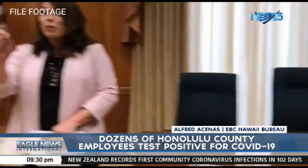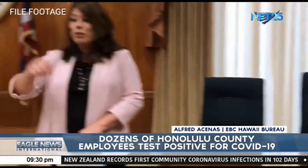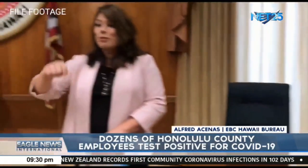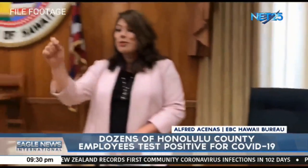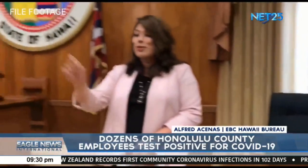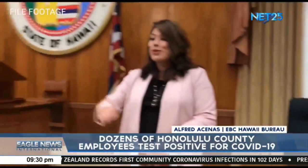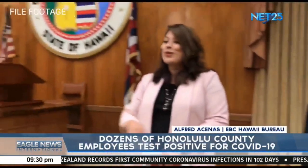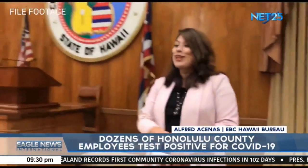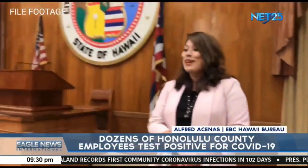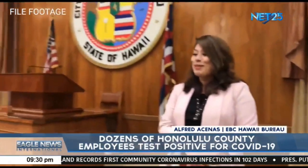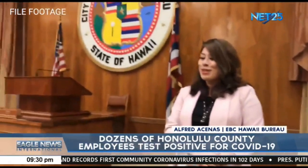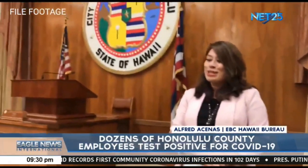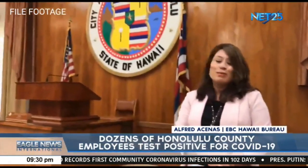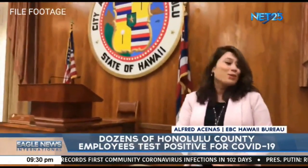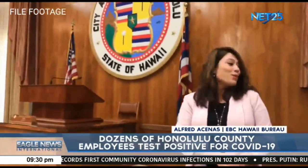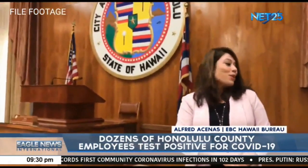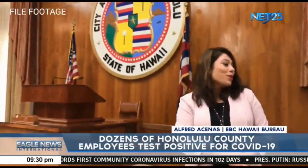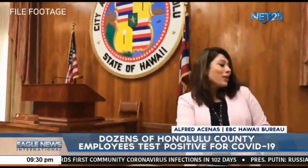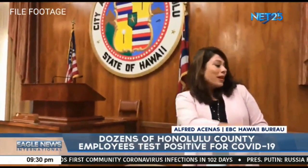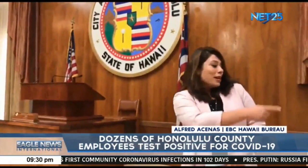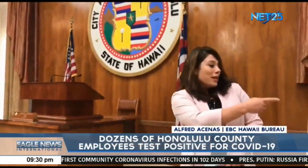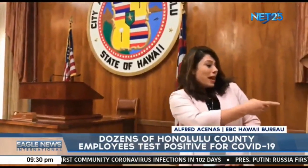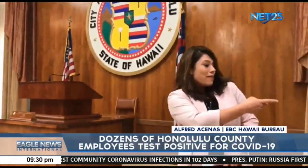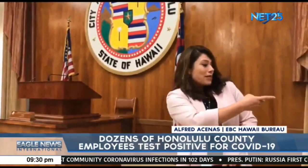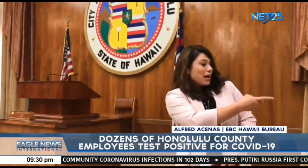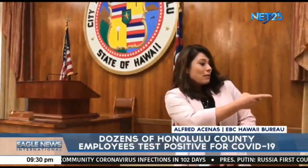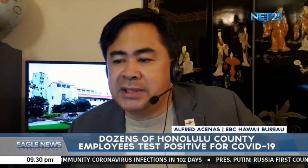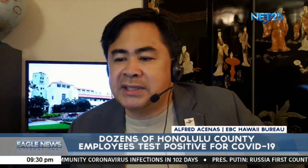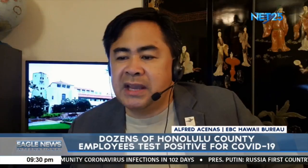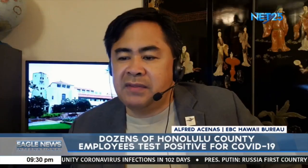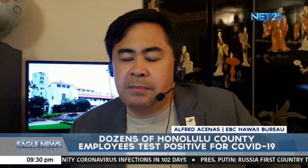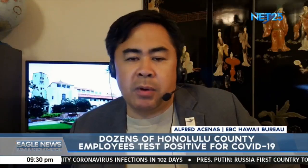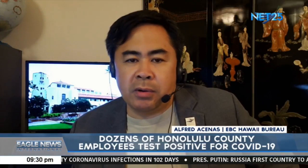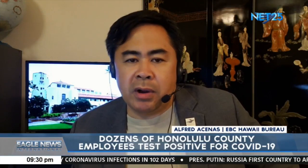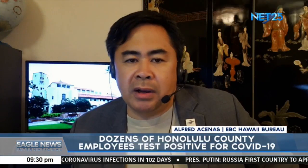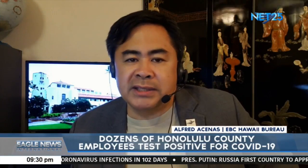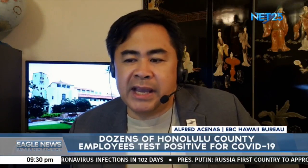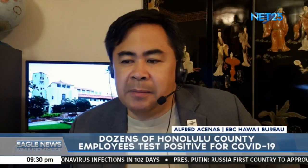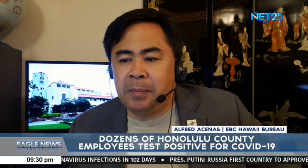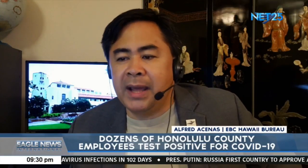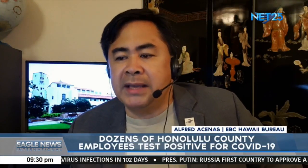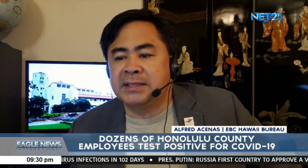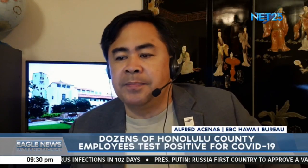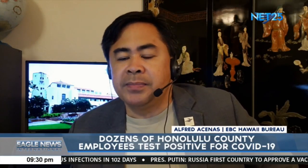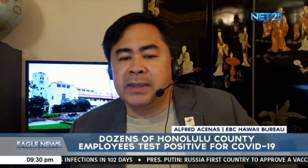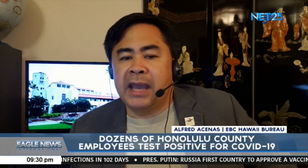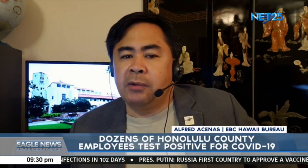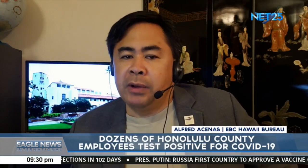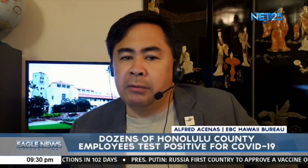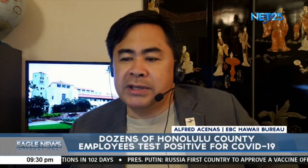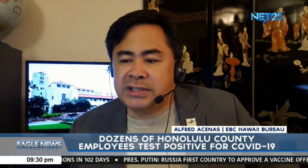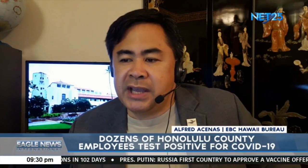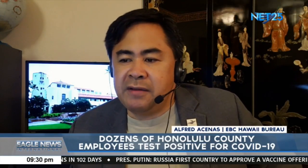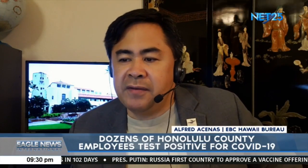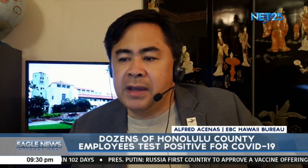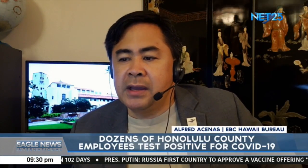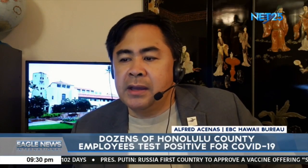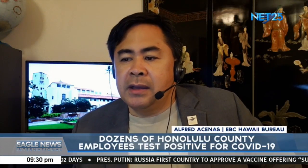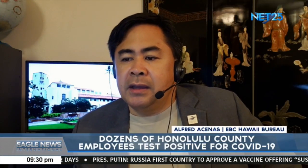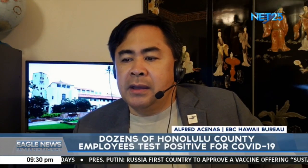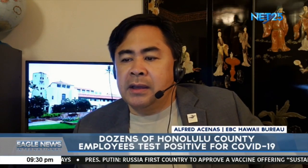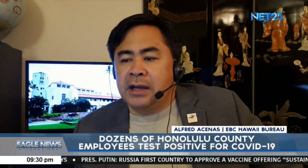locations throughout Oahu will remain open with stringent safety protocols in place and will